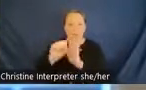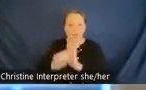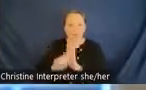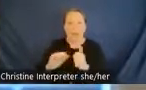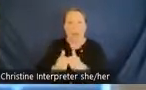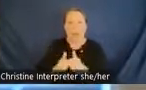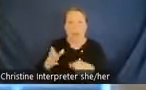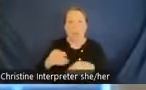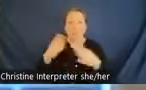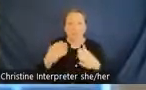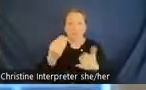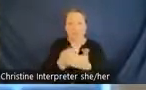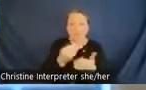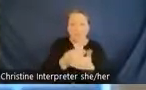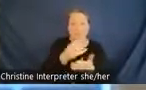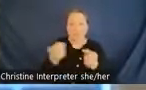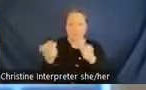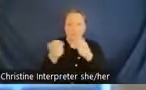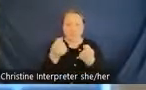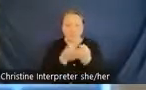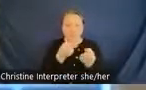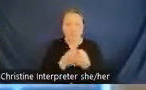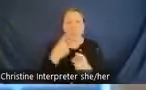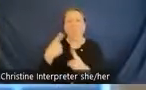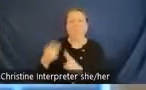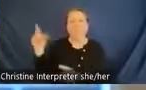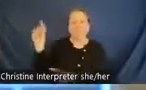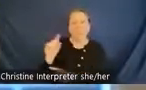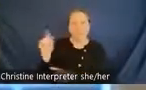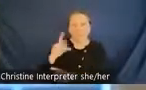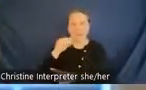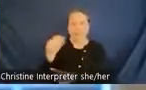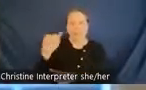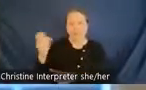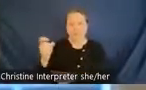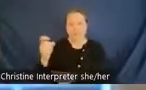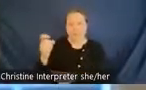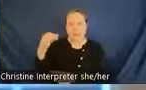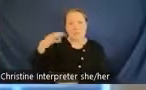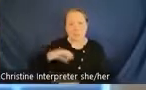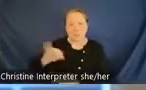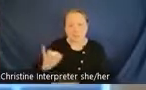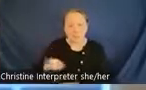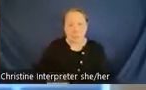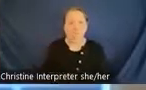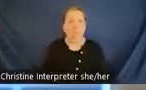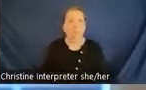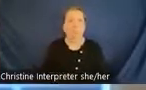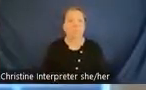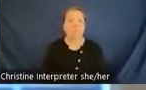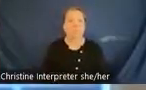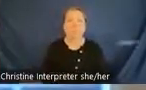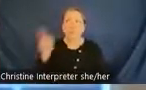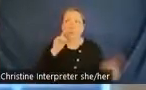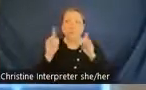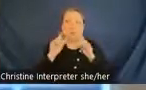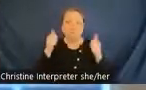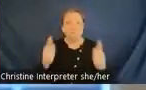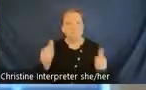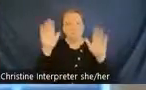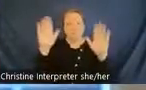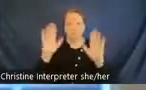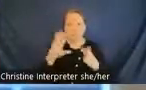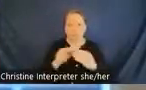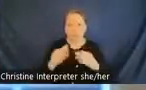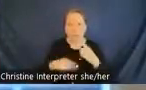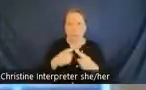management support and subsidy administration and also tax credits. We have heard so many stories tonight about not being